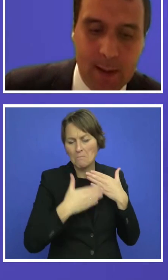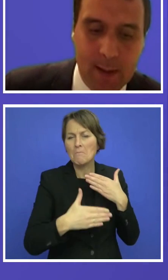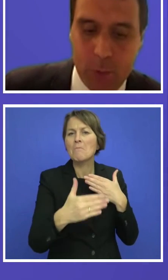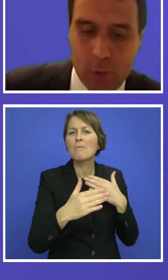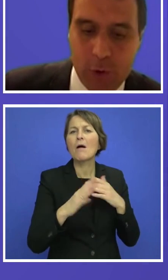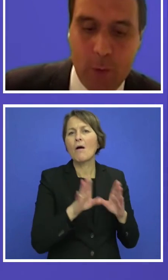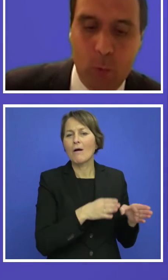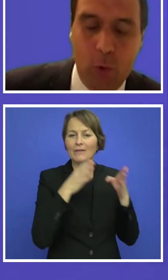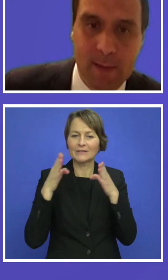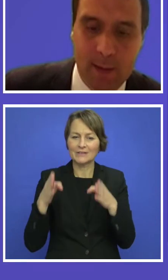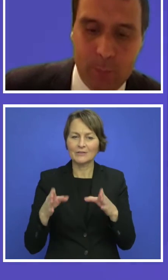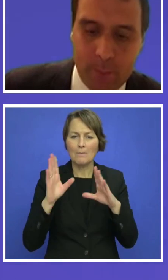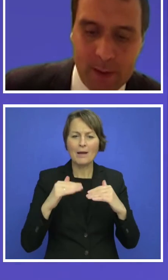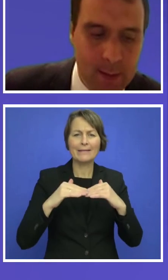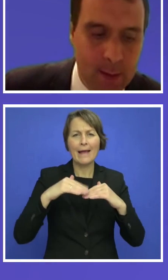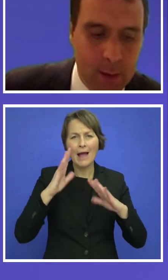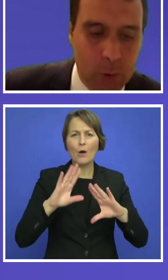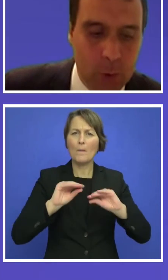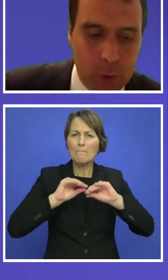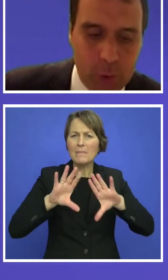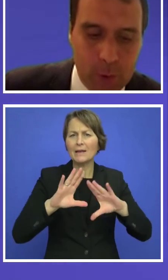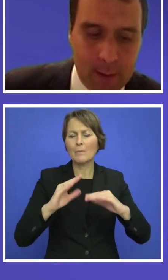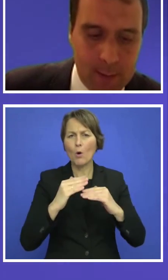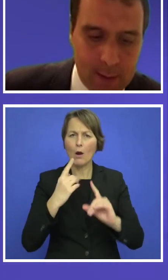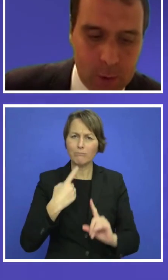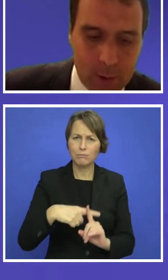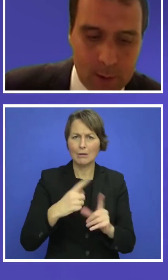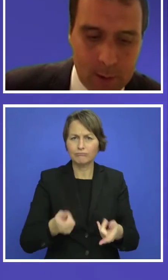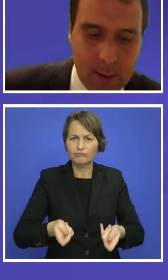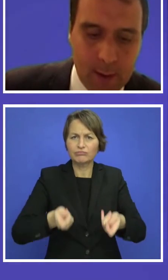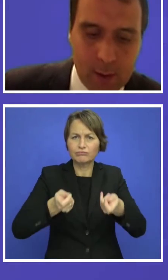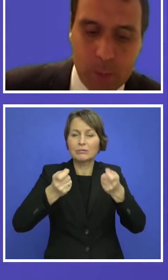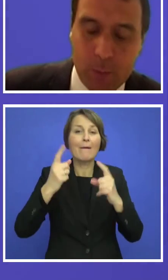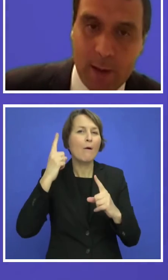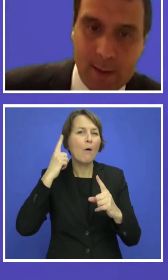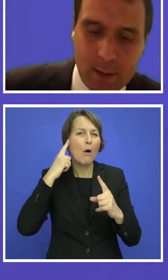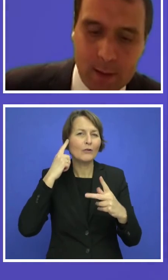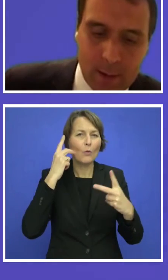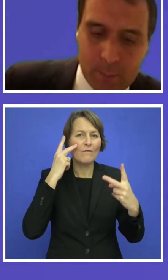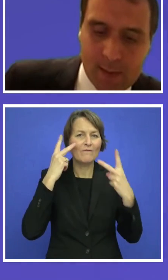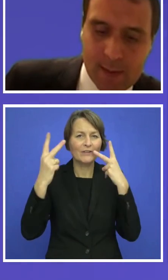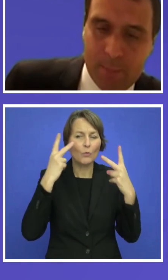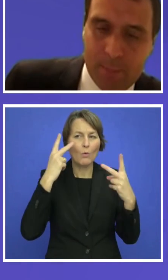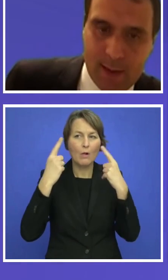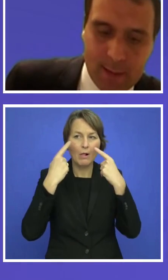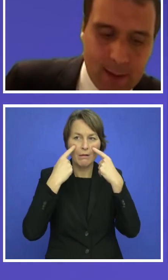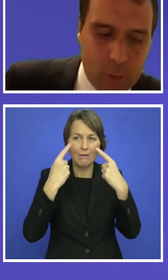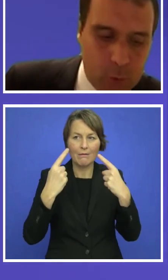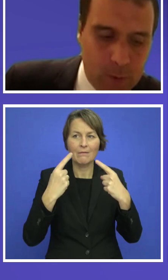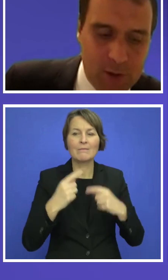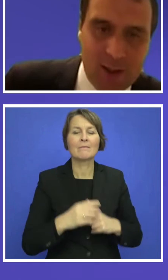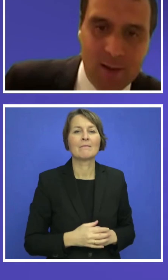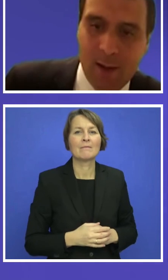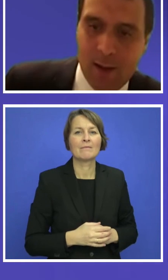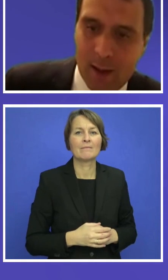the media's potential for women's empowerment in the audiovisual sector, to be moderated by Mrs. Amel Saidan